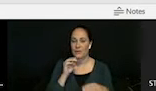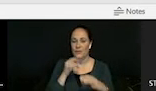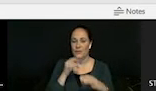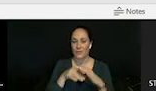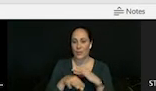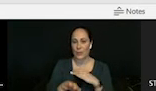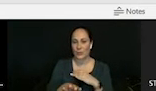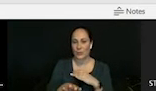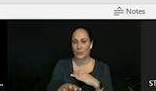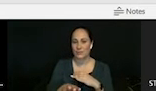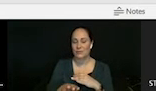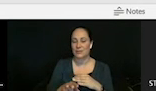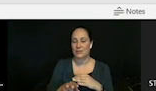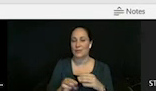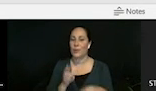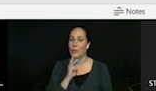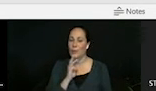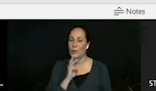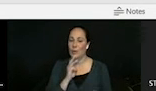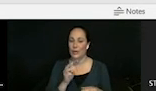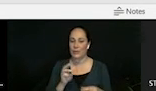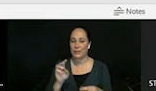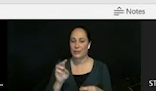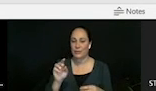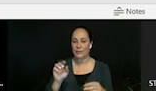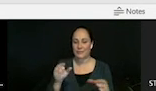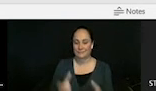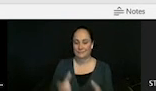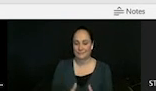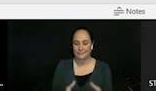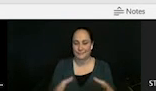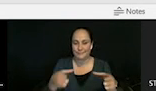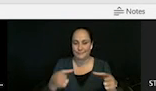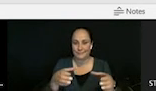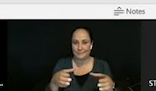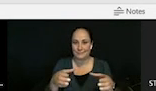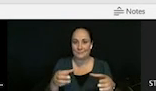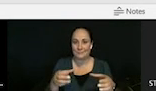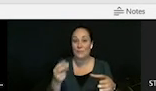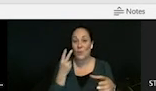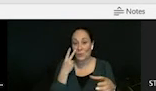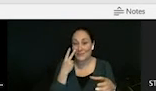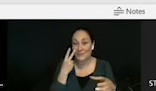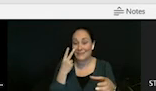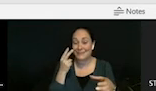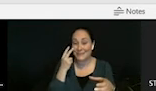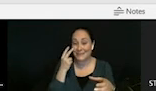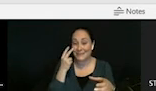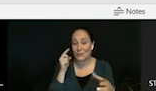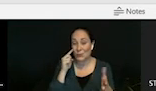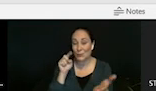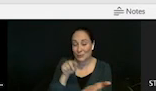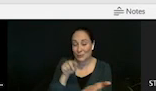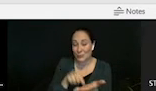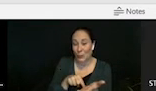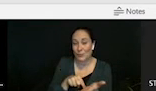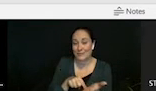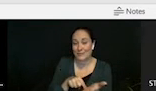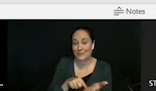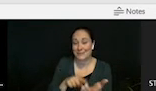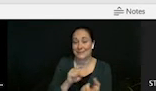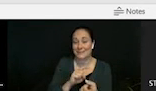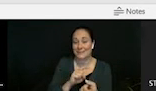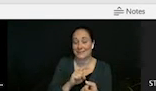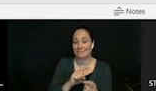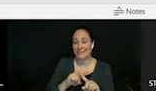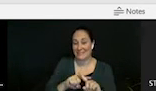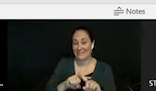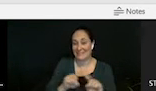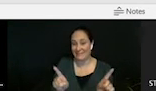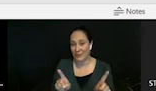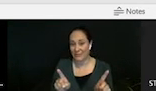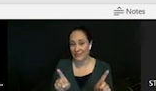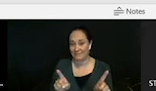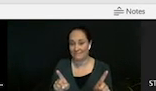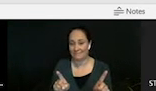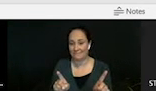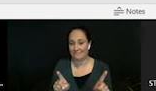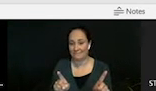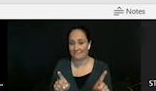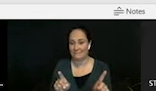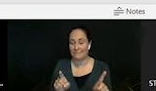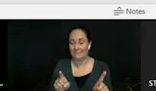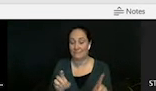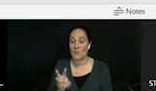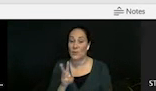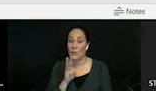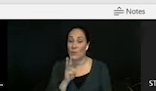in the flow rate? And we were all like, yes, you will observe a difference in the flow rate, because the one that's at top of the tank, right, it has only so